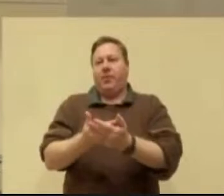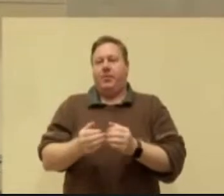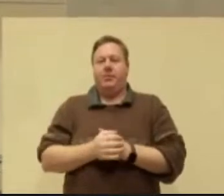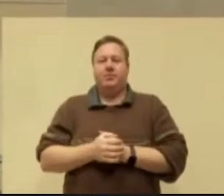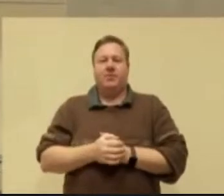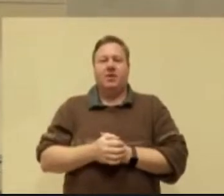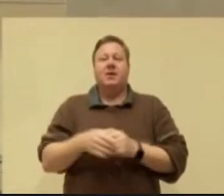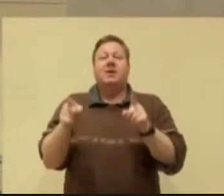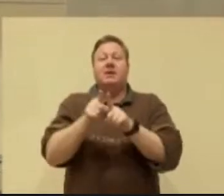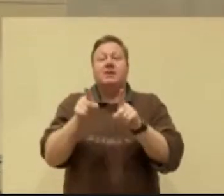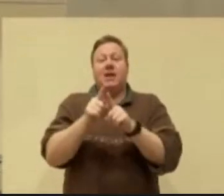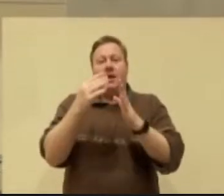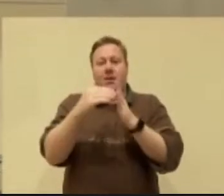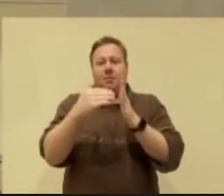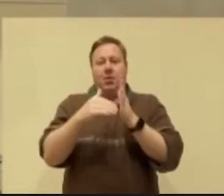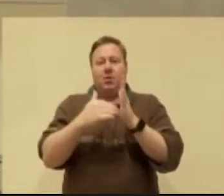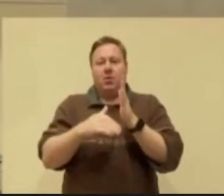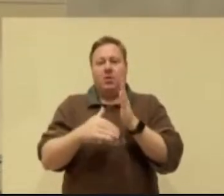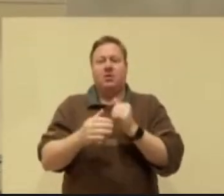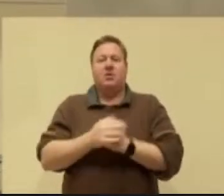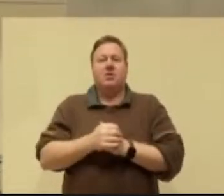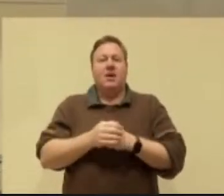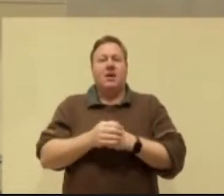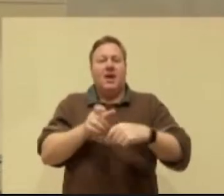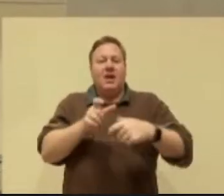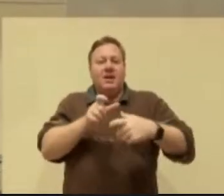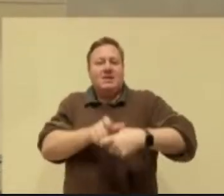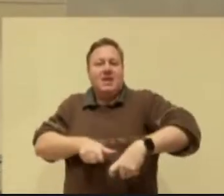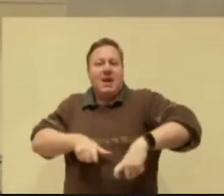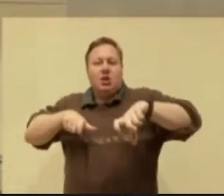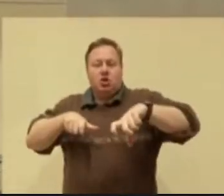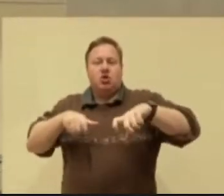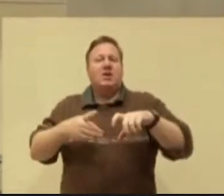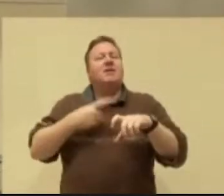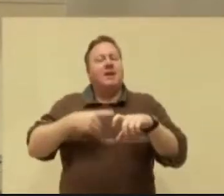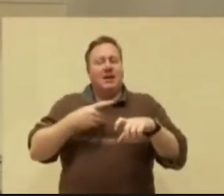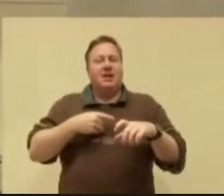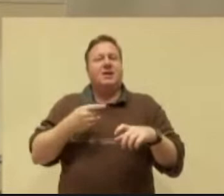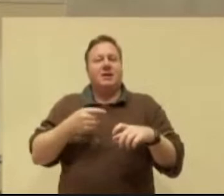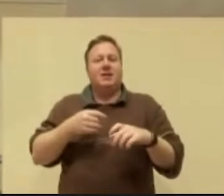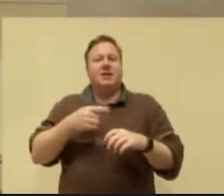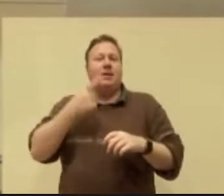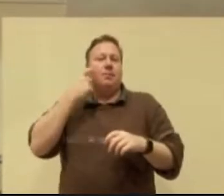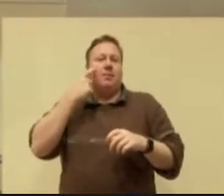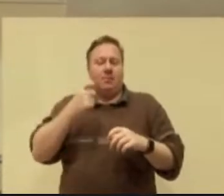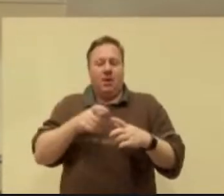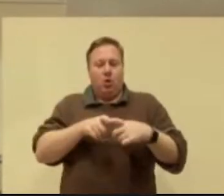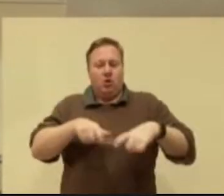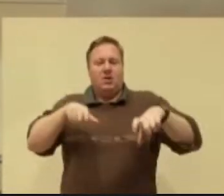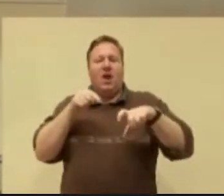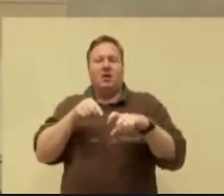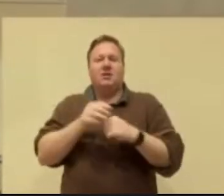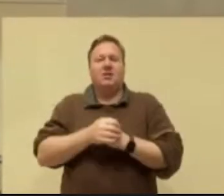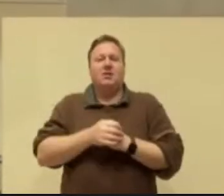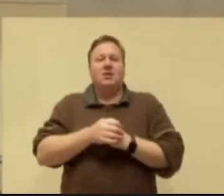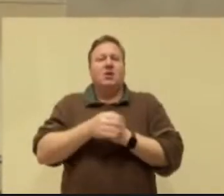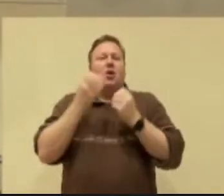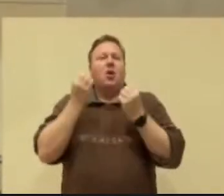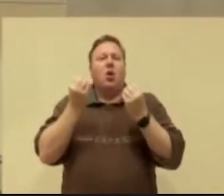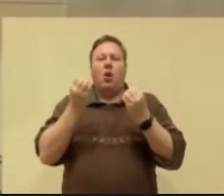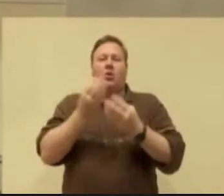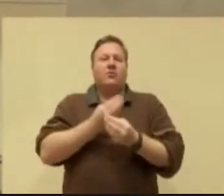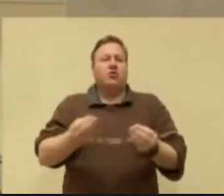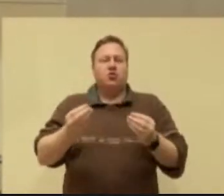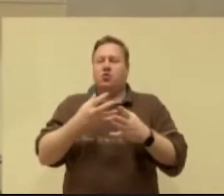learners with sanitary dignity towels the experience is that most of the learners in the past would miss a lot of learning and